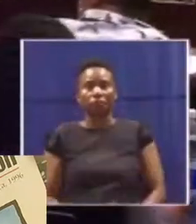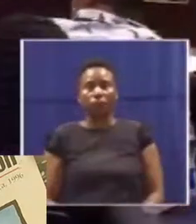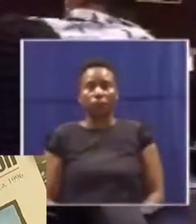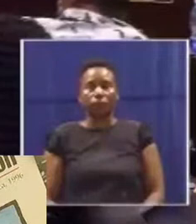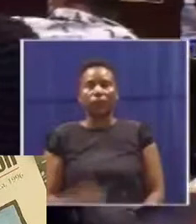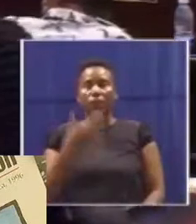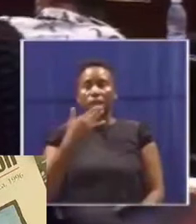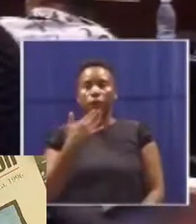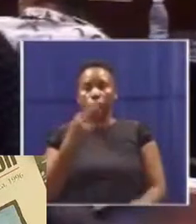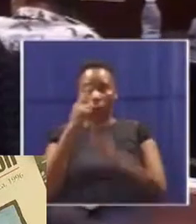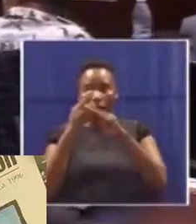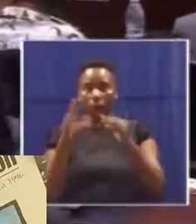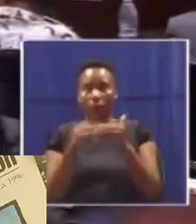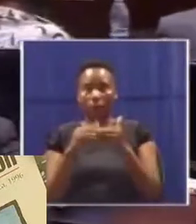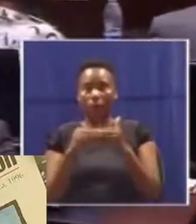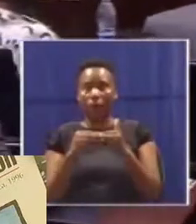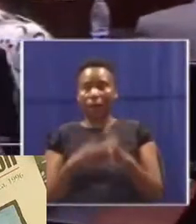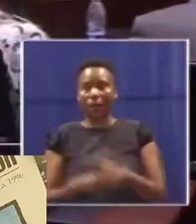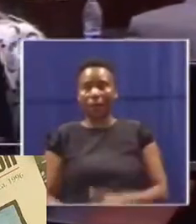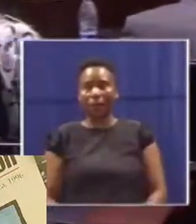Thank you, Honourable Member.